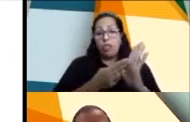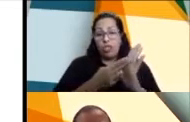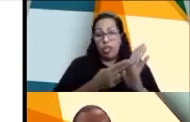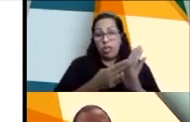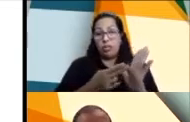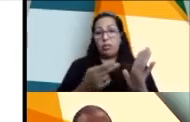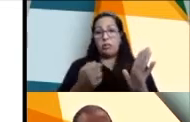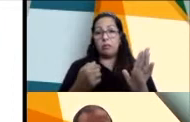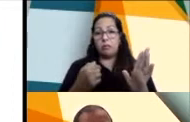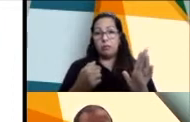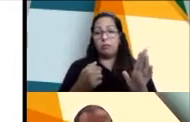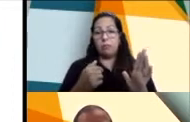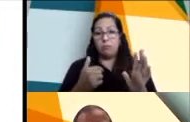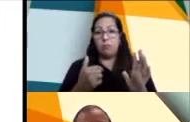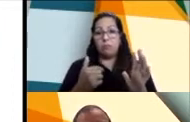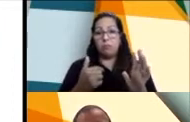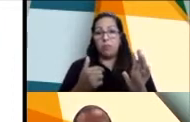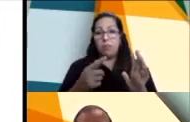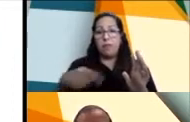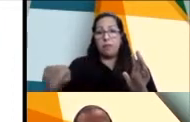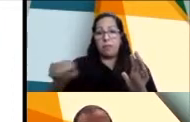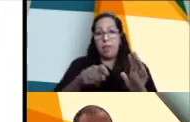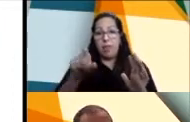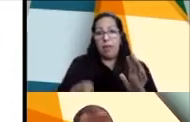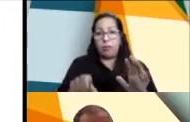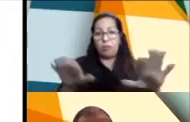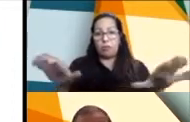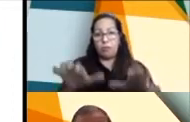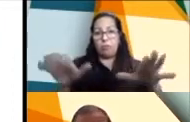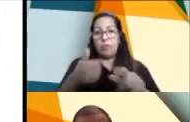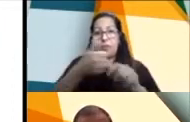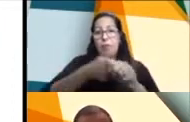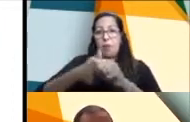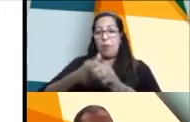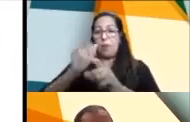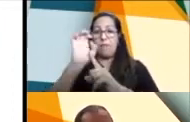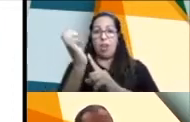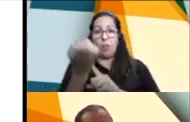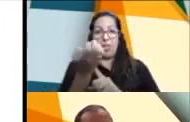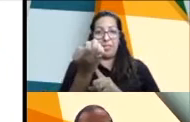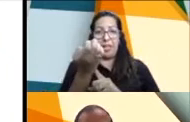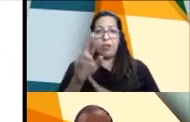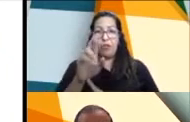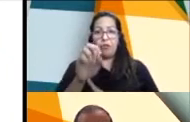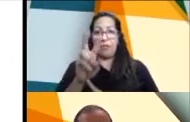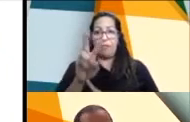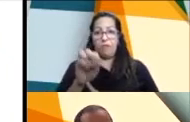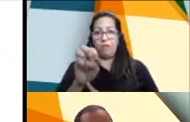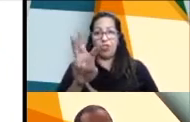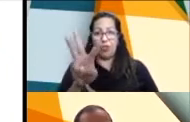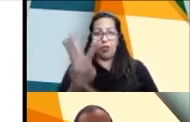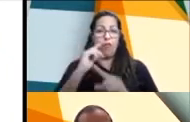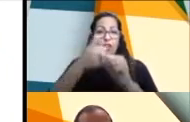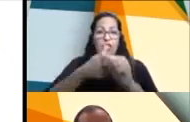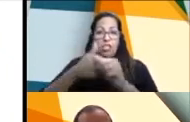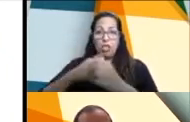subrecipients are going to be performing their own environmental review per each project. But we also recognize